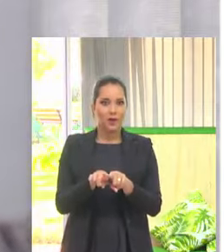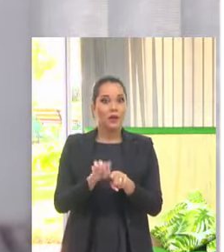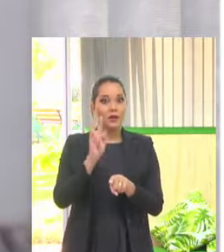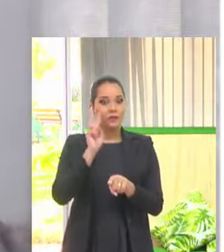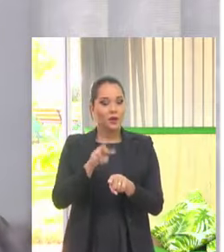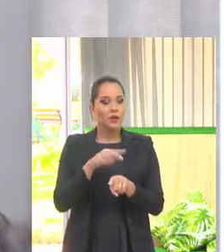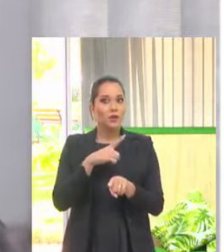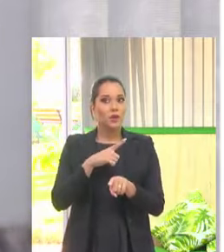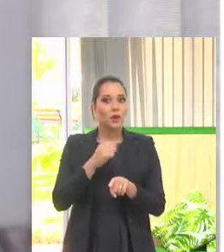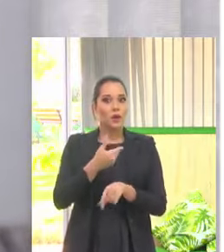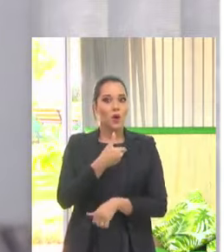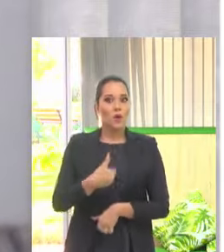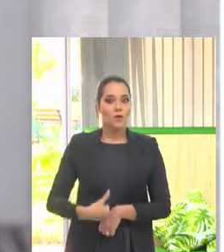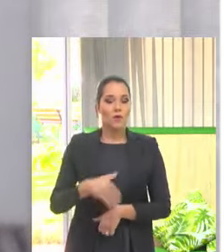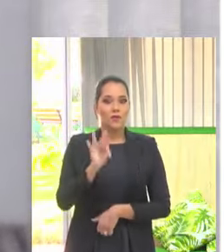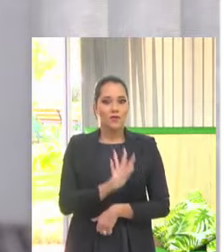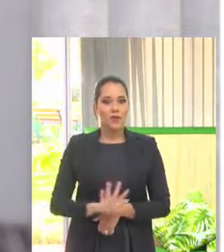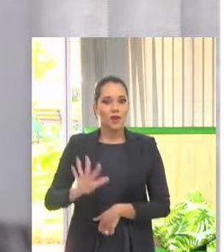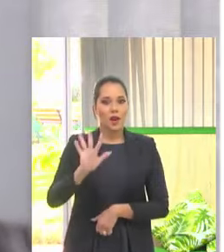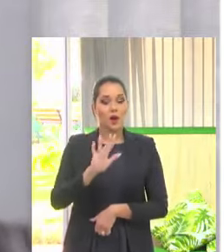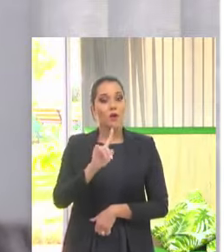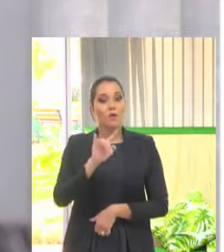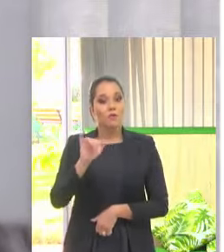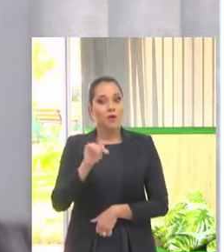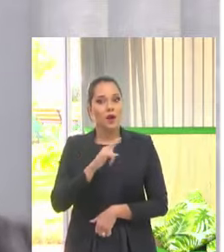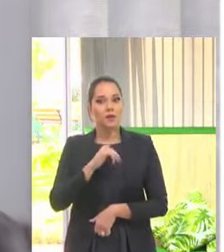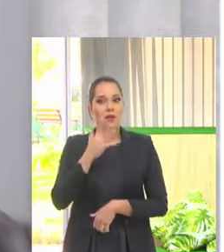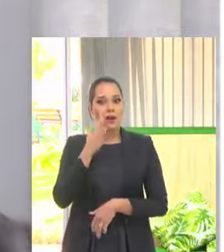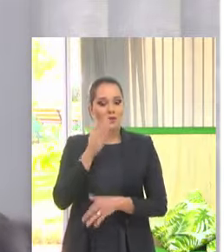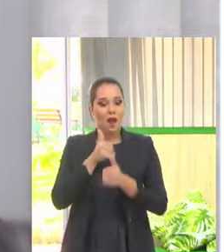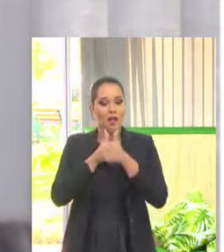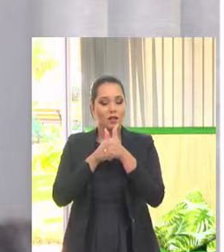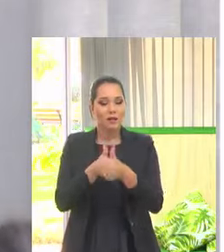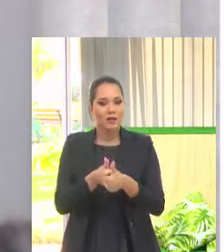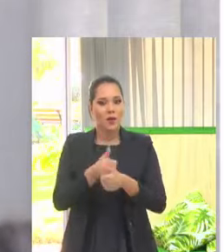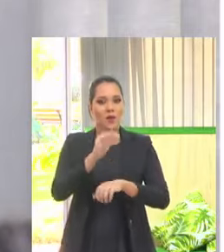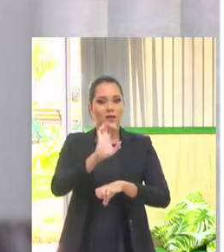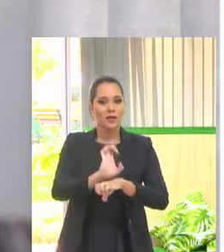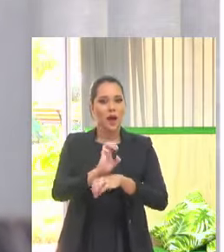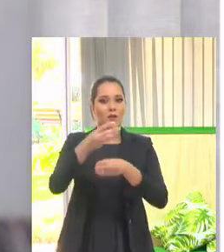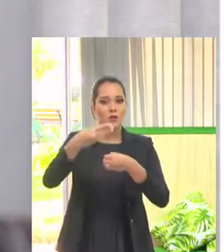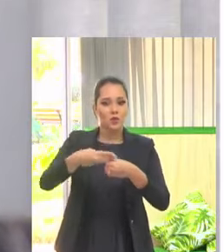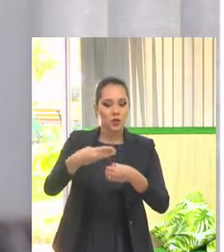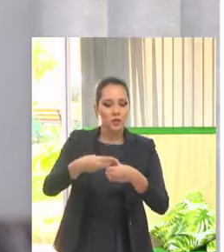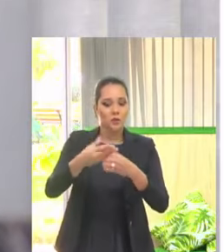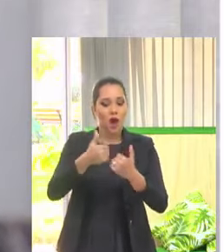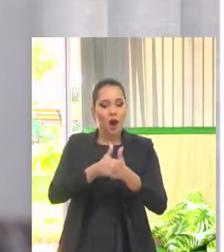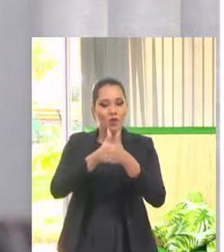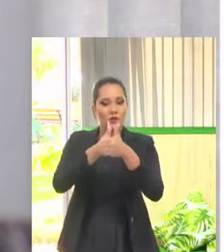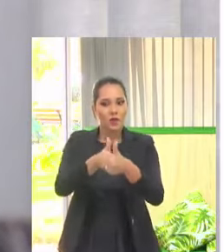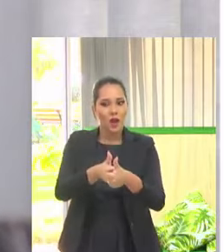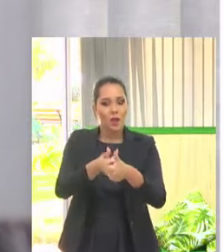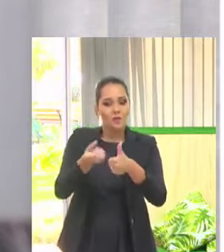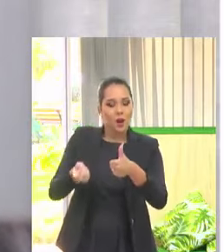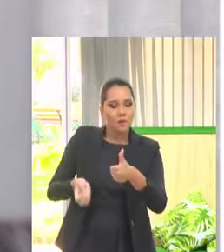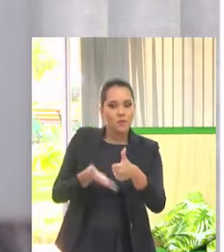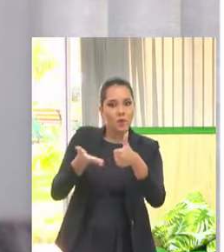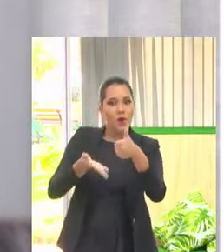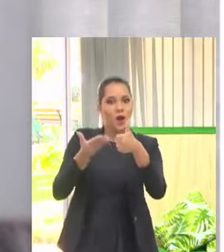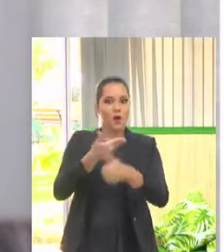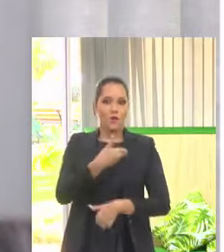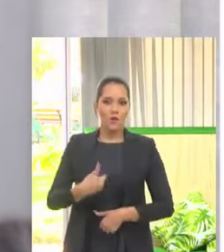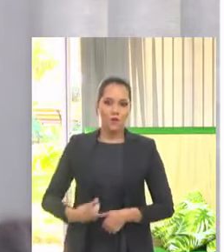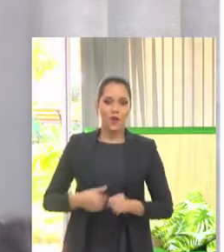federal government will assist states and municipalities in providing digital government, and that it will mostly do